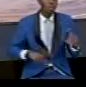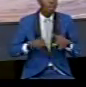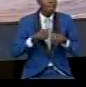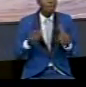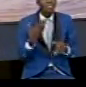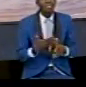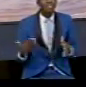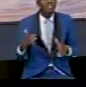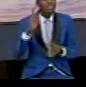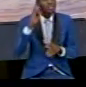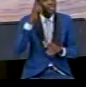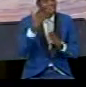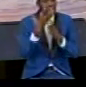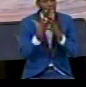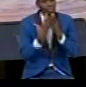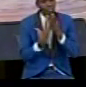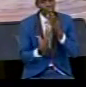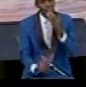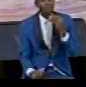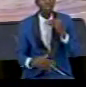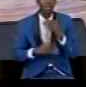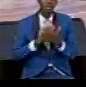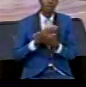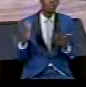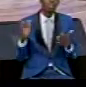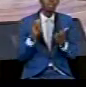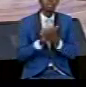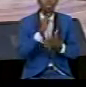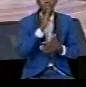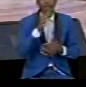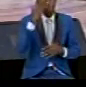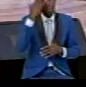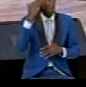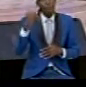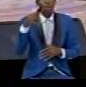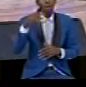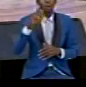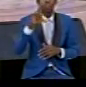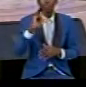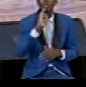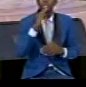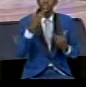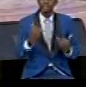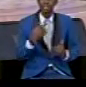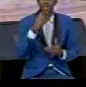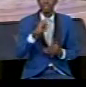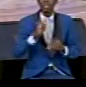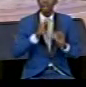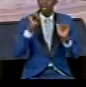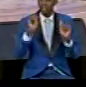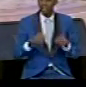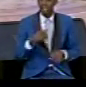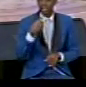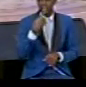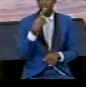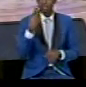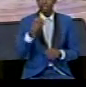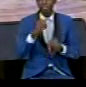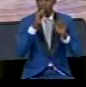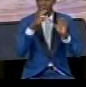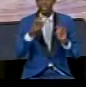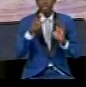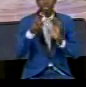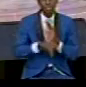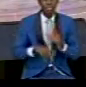faded away. That's why Paul the apostle now was saying, I could tell the blessedness, the